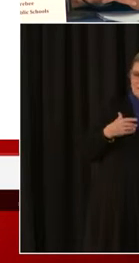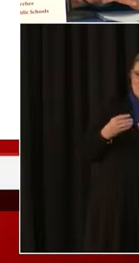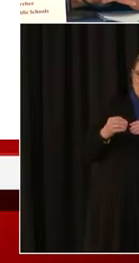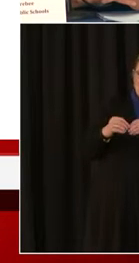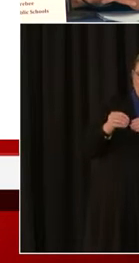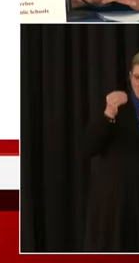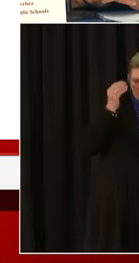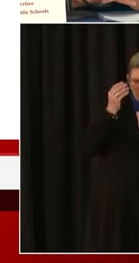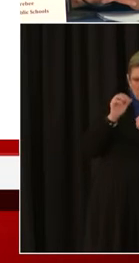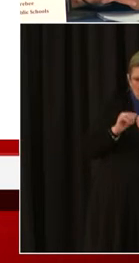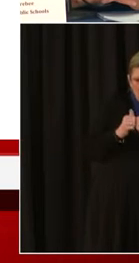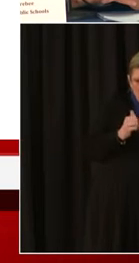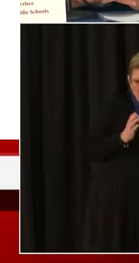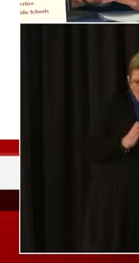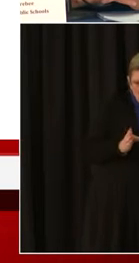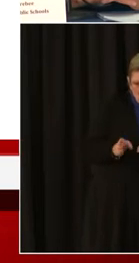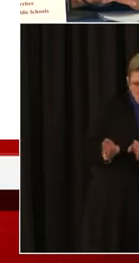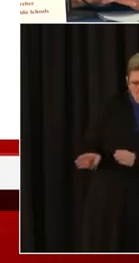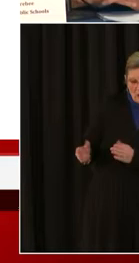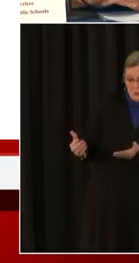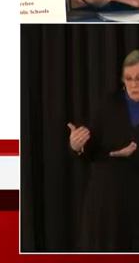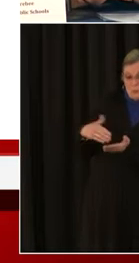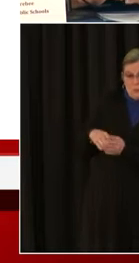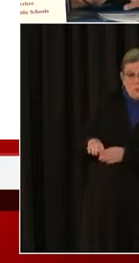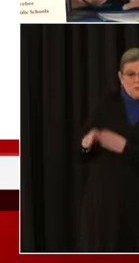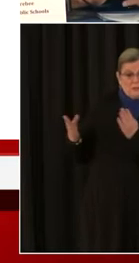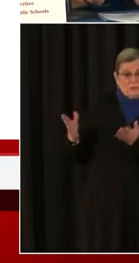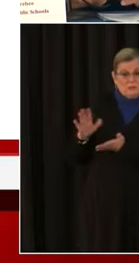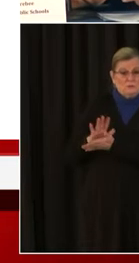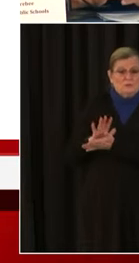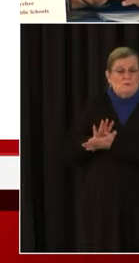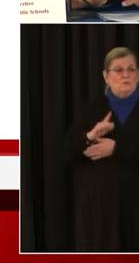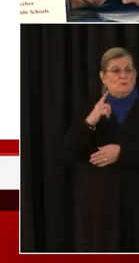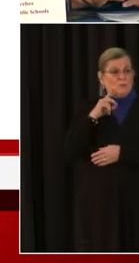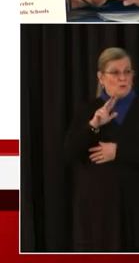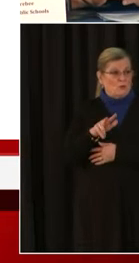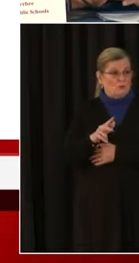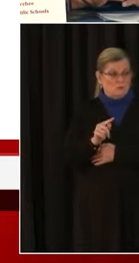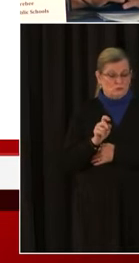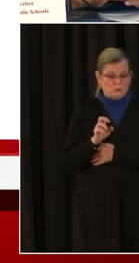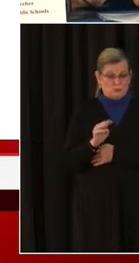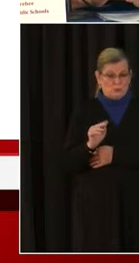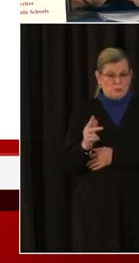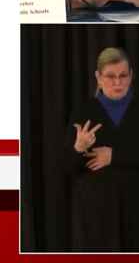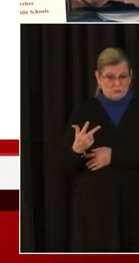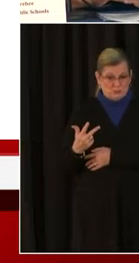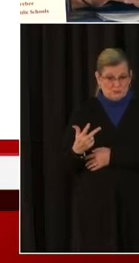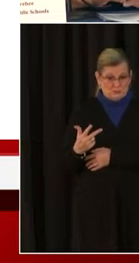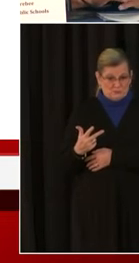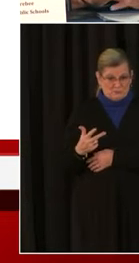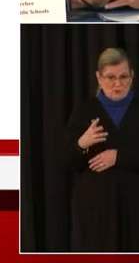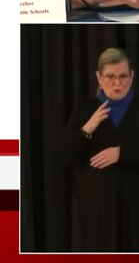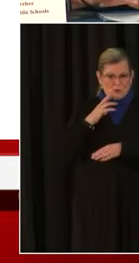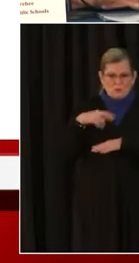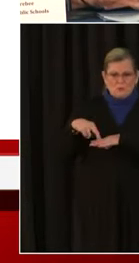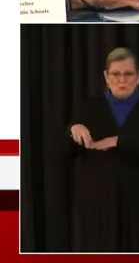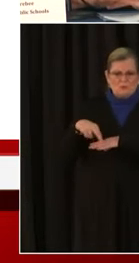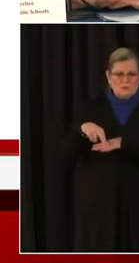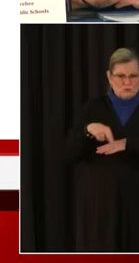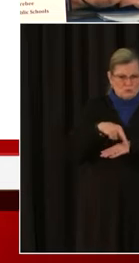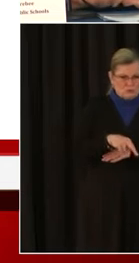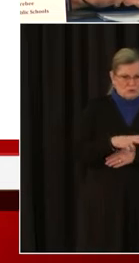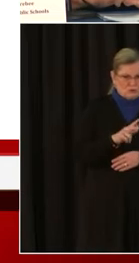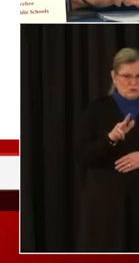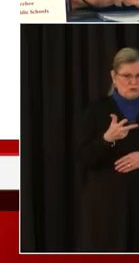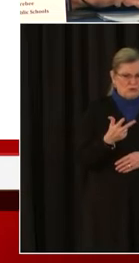our plans for reopening for Term 3. As we talk about Term 3, it's important to note we are referring to the